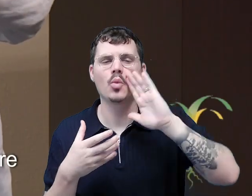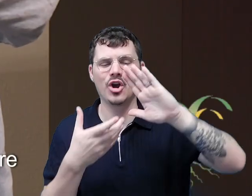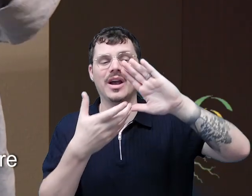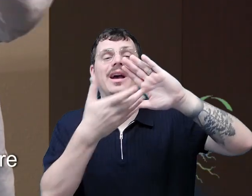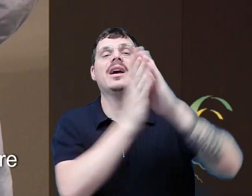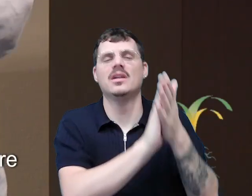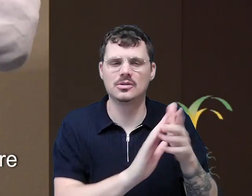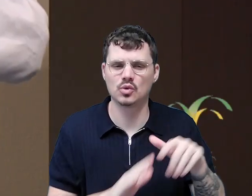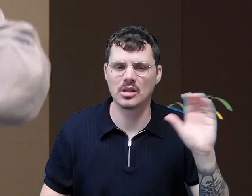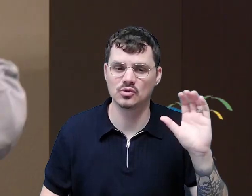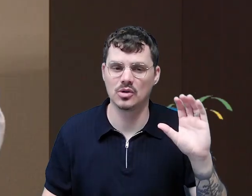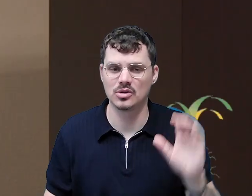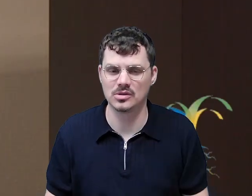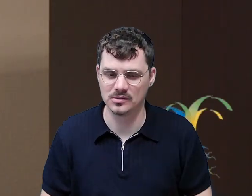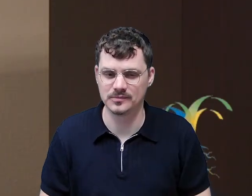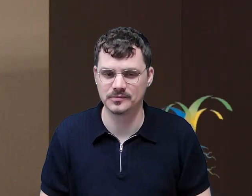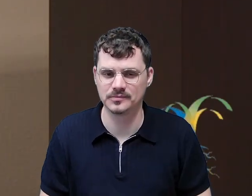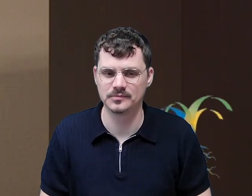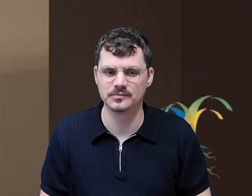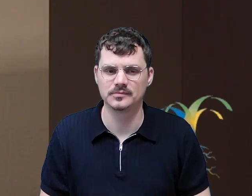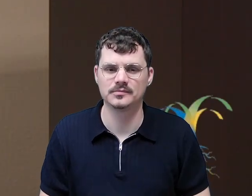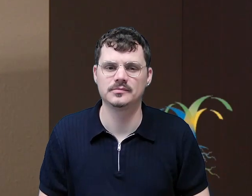enzyme to make it into pure cholesterol.